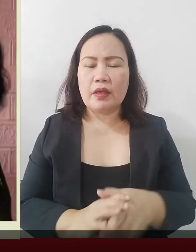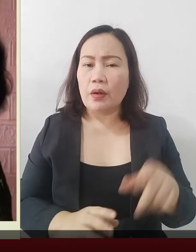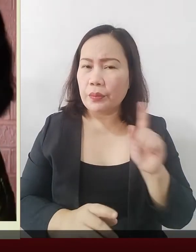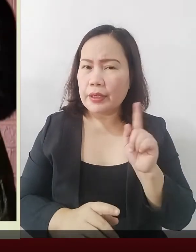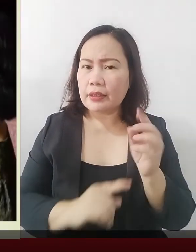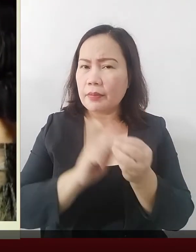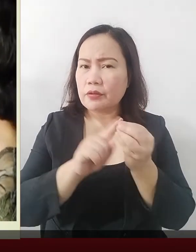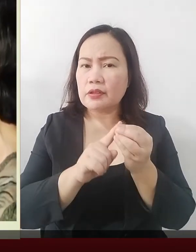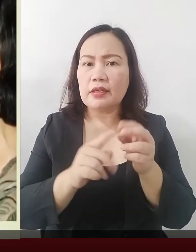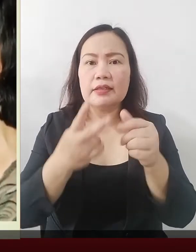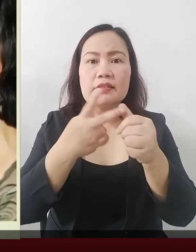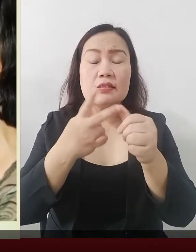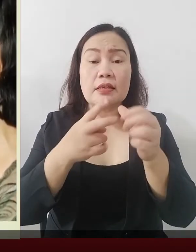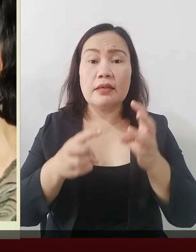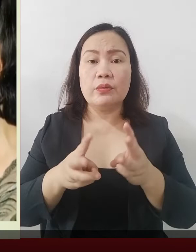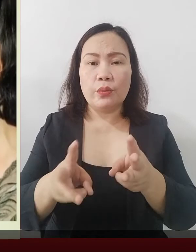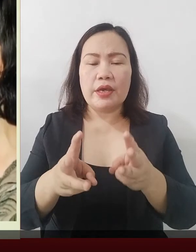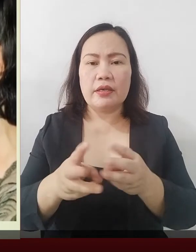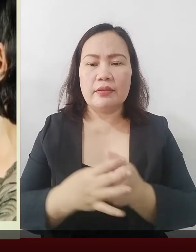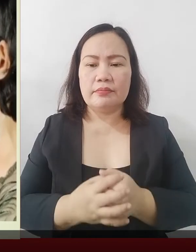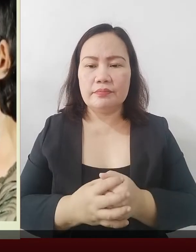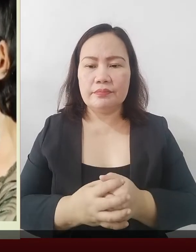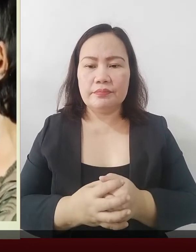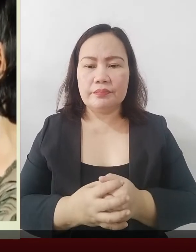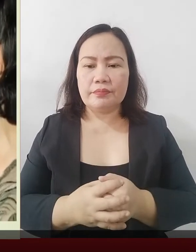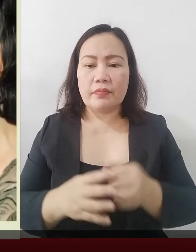Okay, what about the second method?